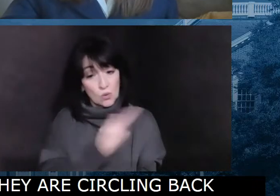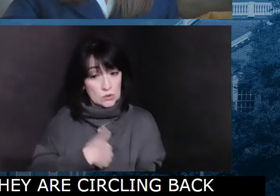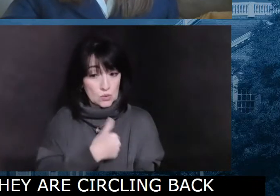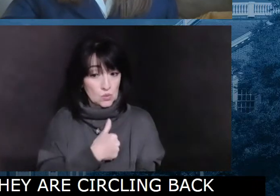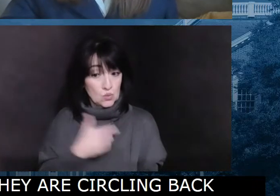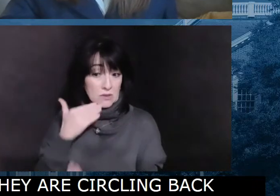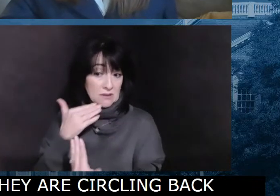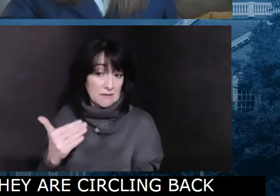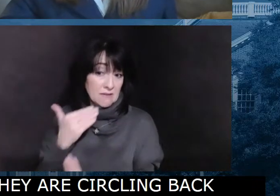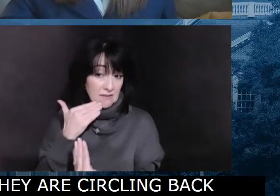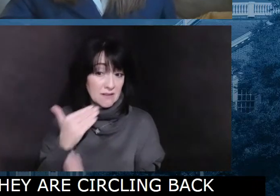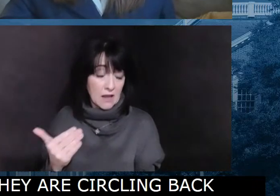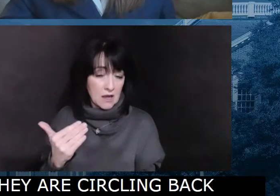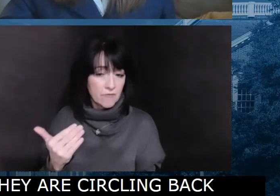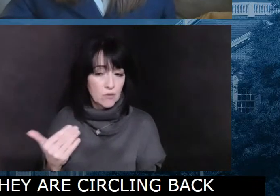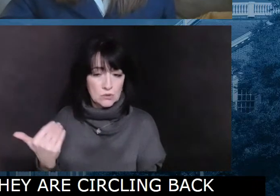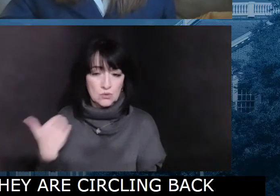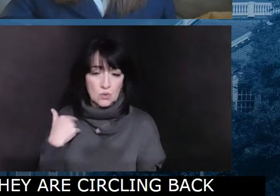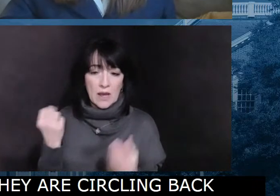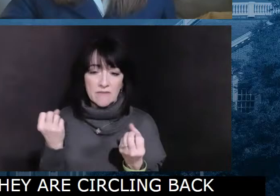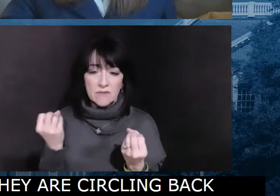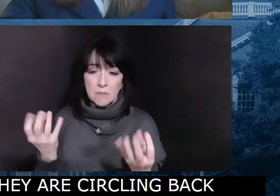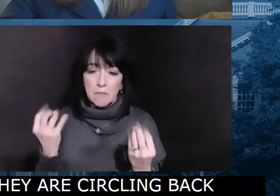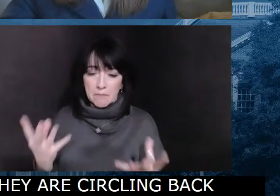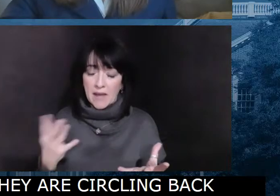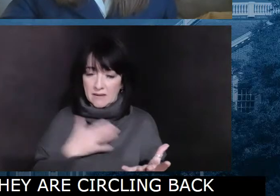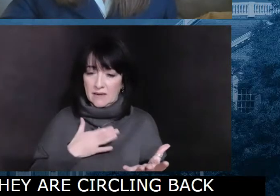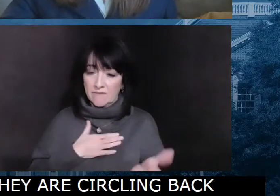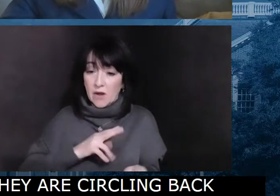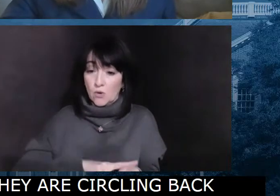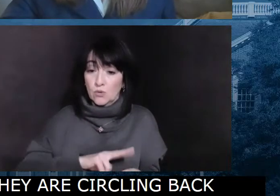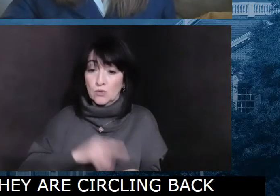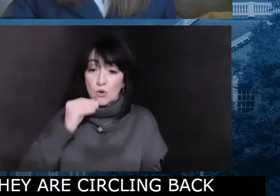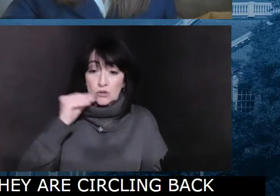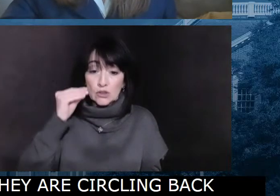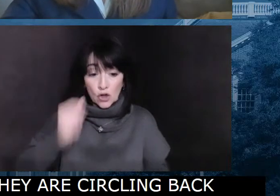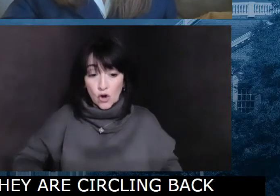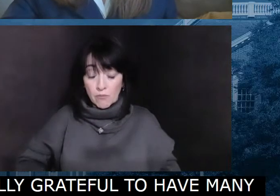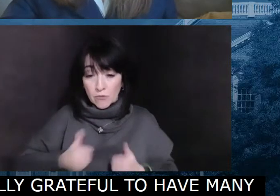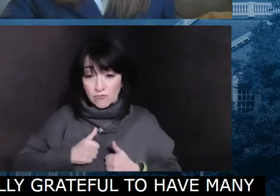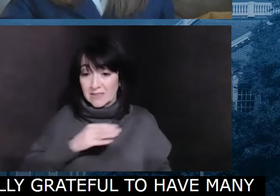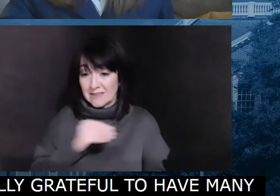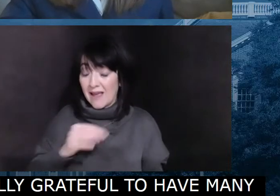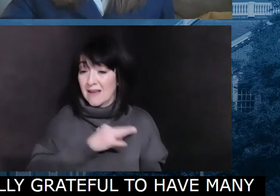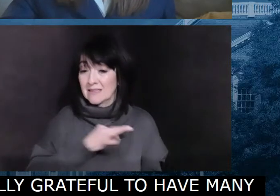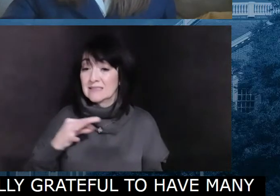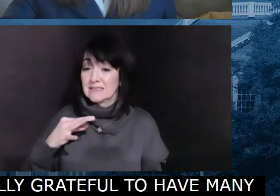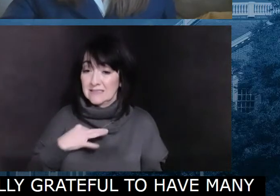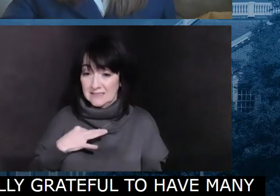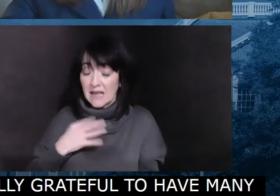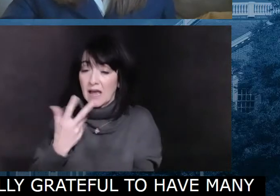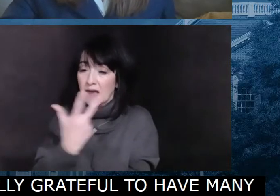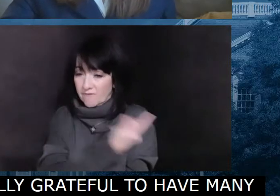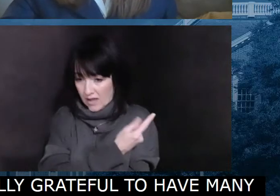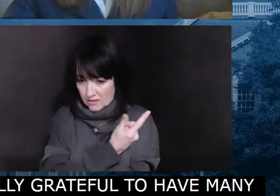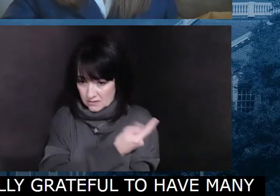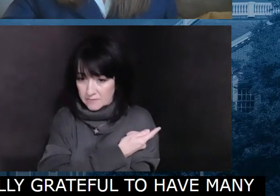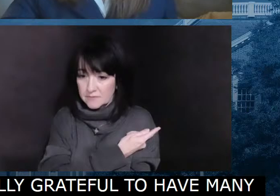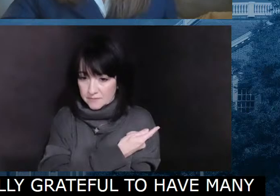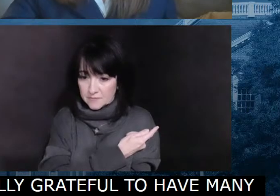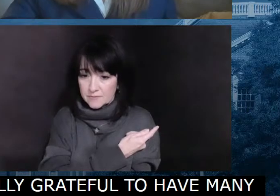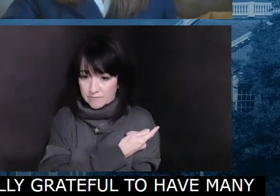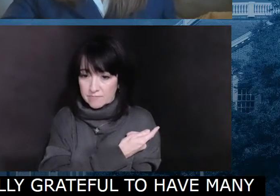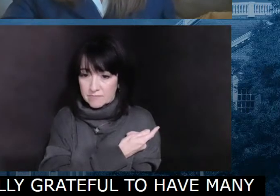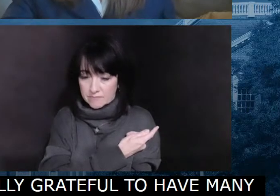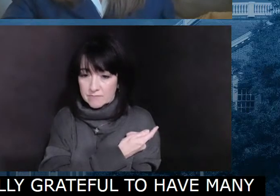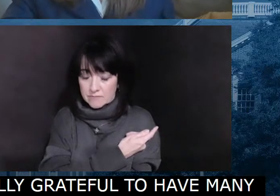to have many of our long-term care residents and staff vaccinated. Uptake for residents has been